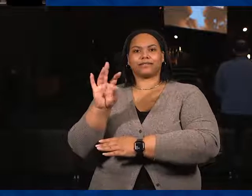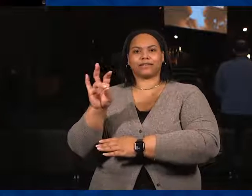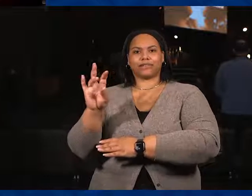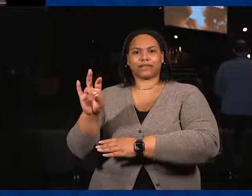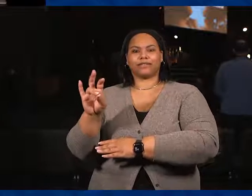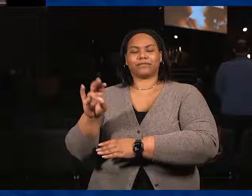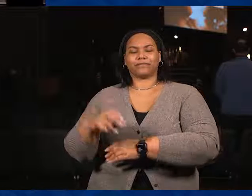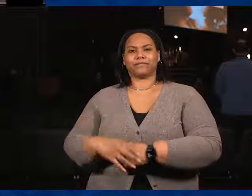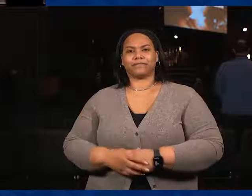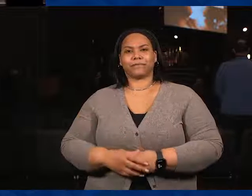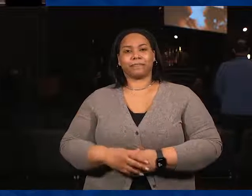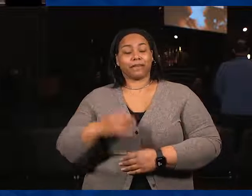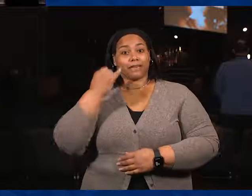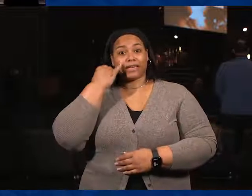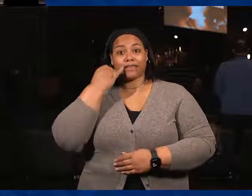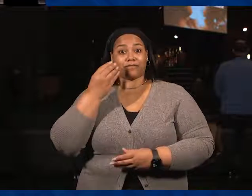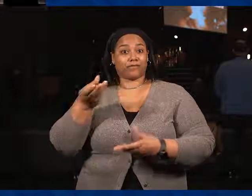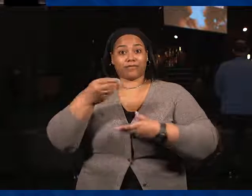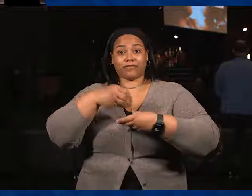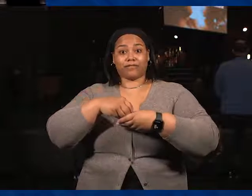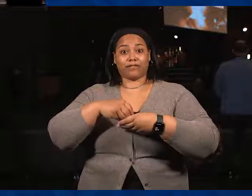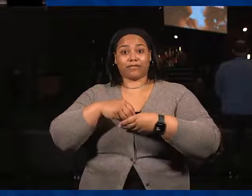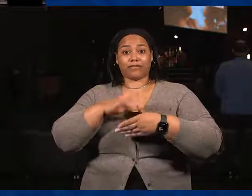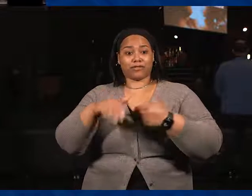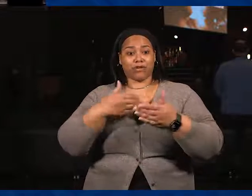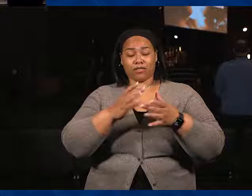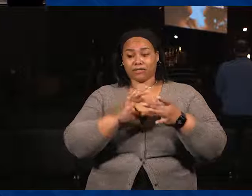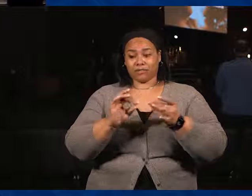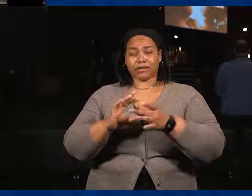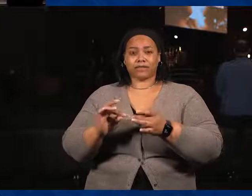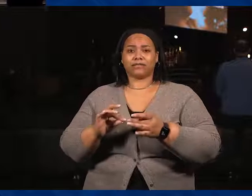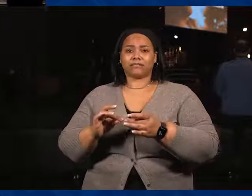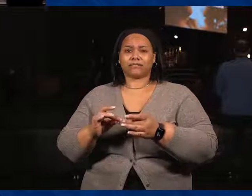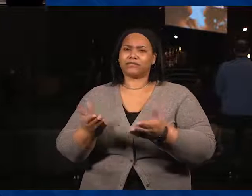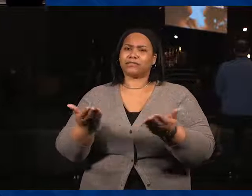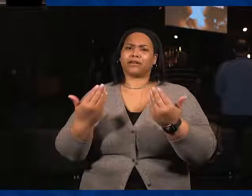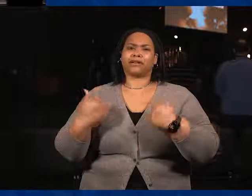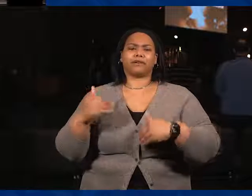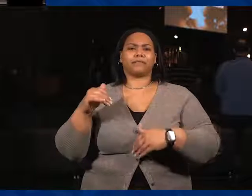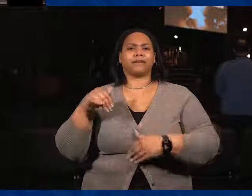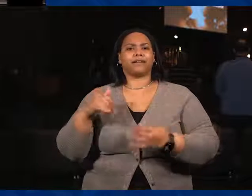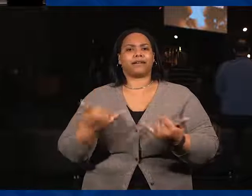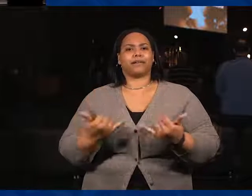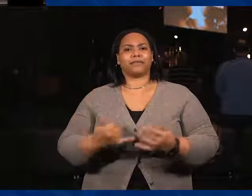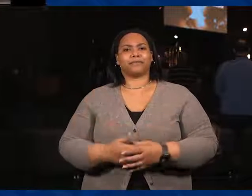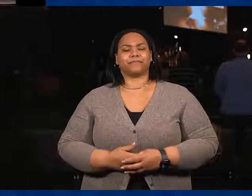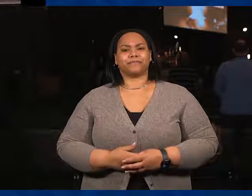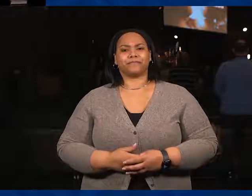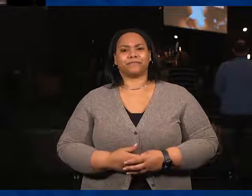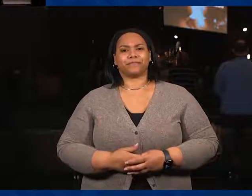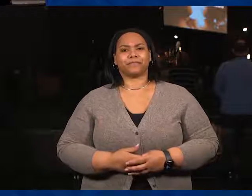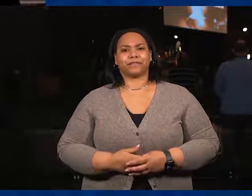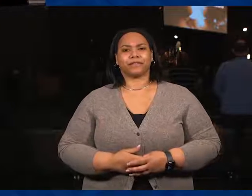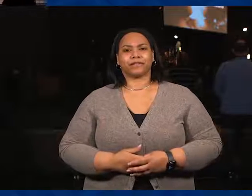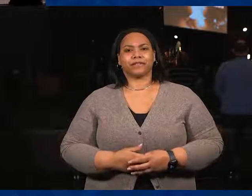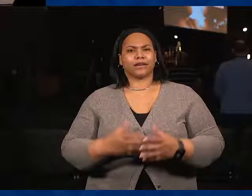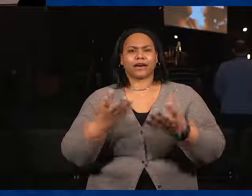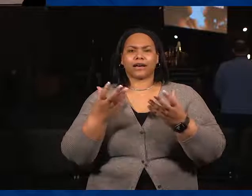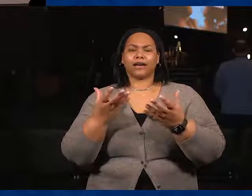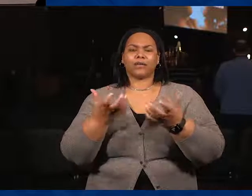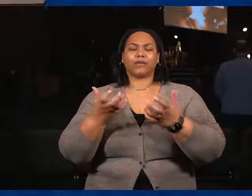of those groups, would you even start coming right now? I want to speak in your spirit that God is